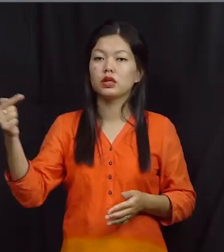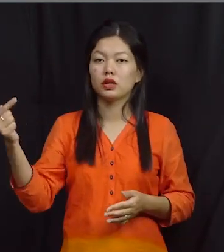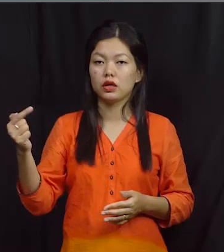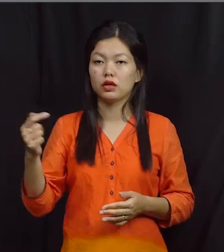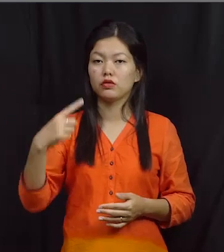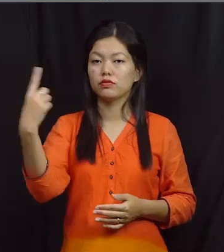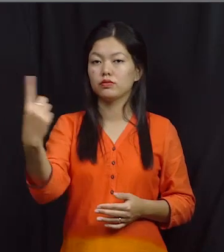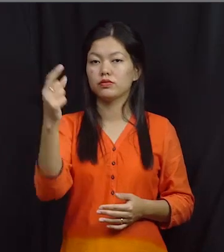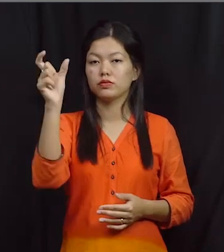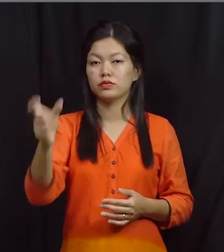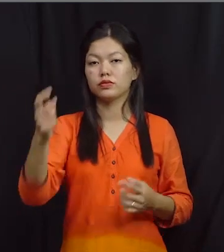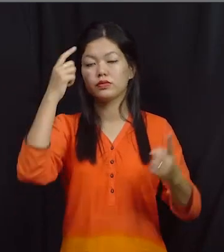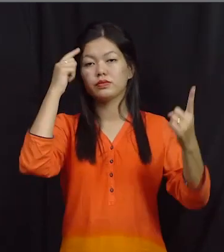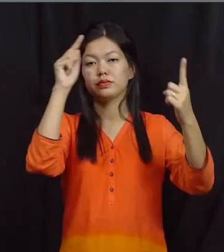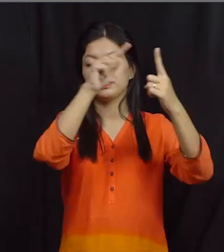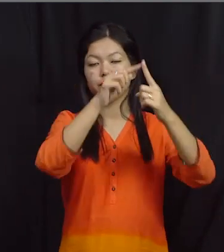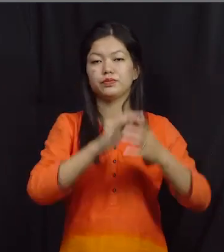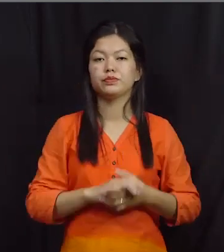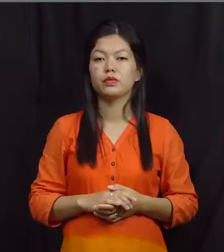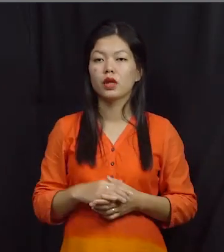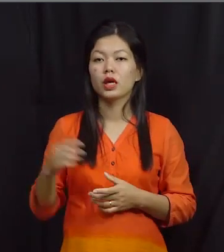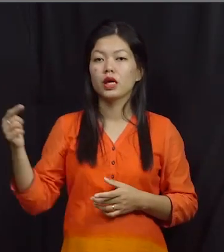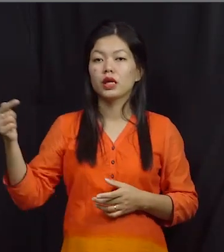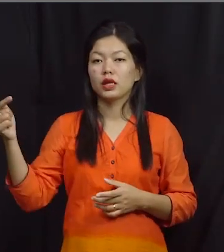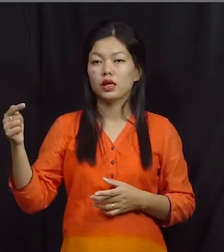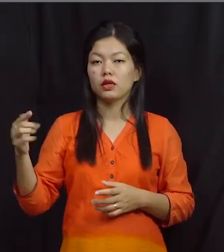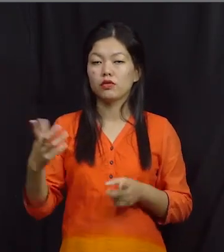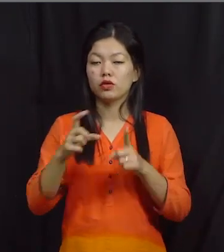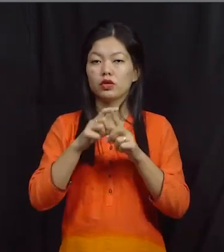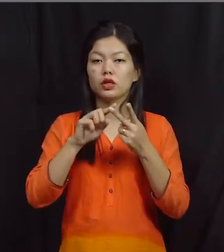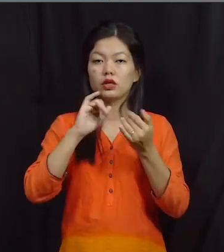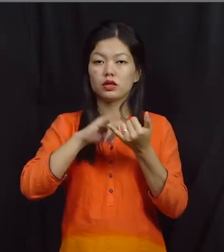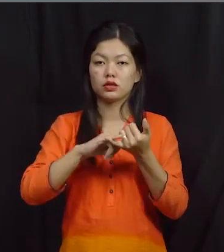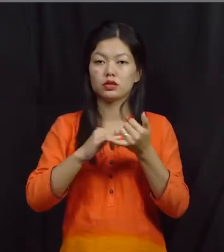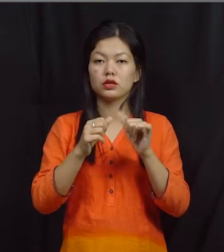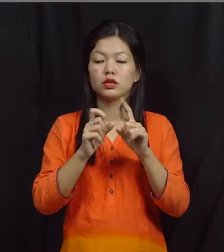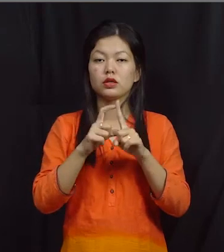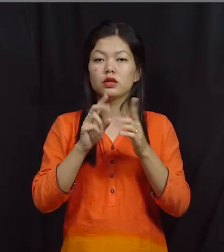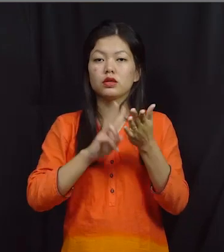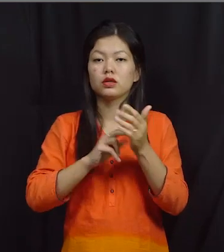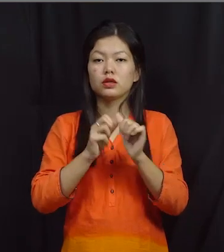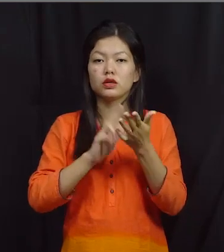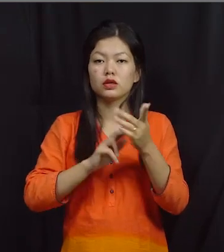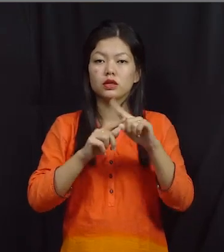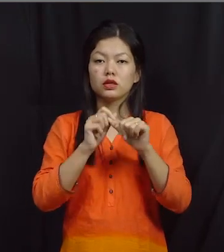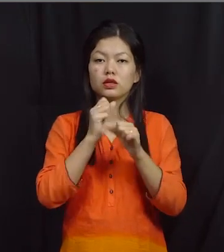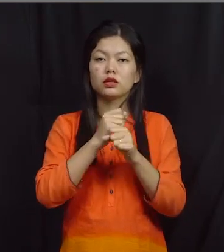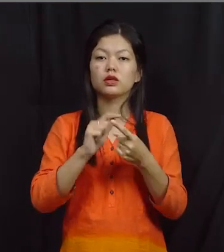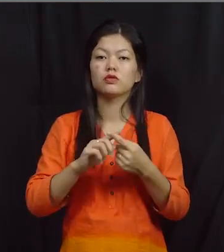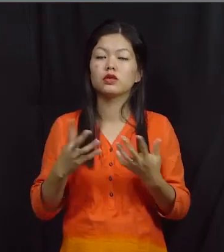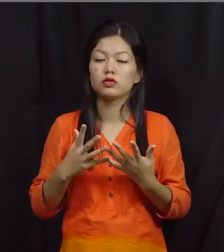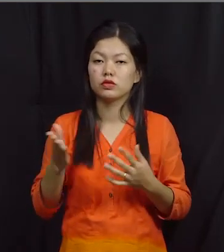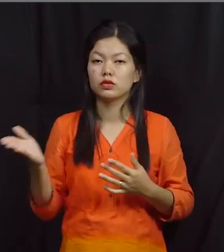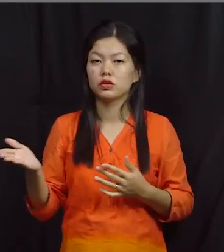Okay, so what can be some of the disadvantages? We are thinking that if a person is educated, he's having a good